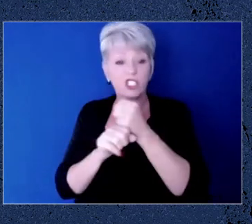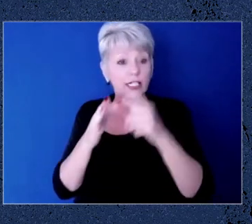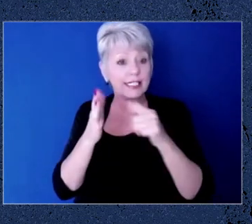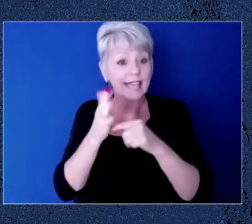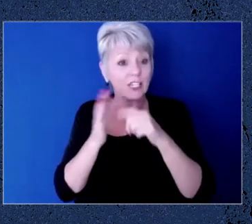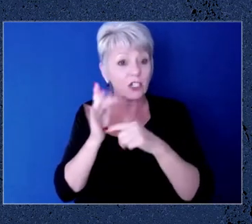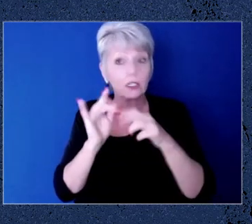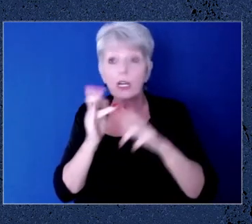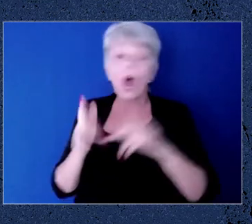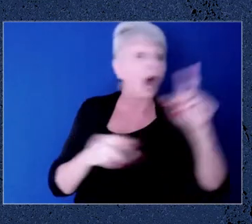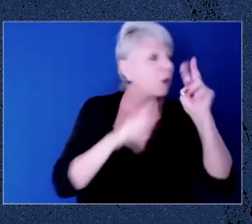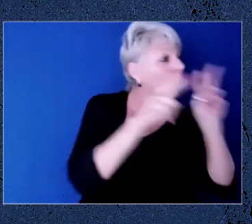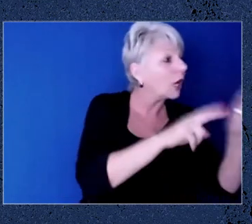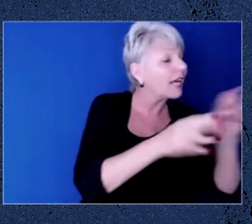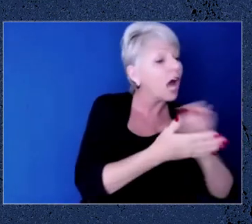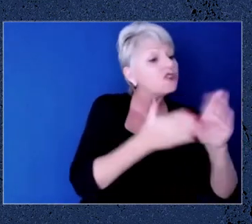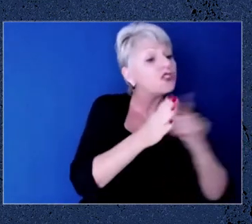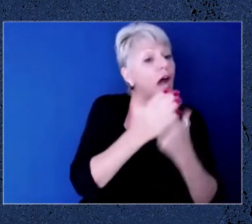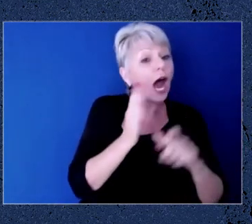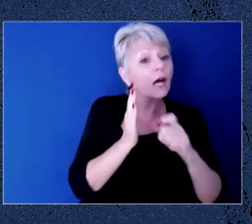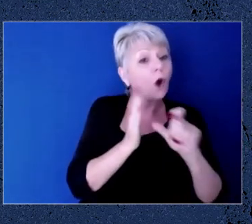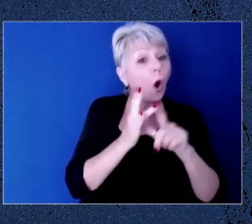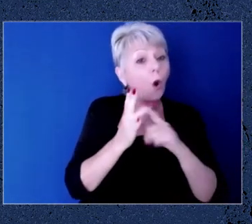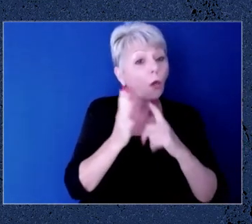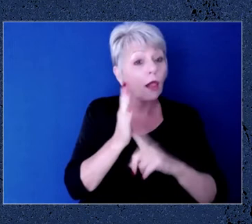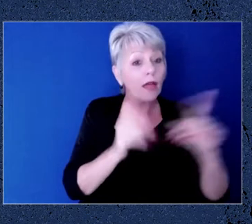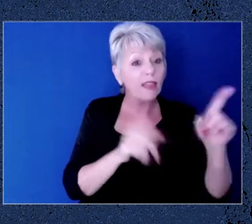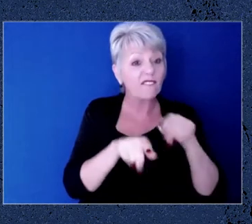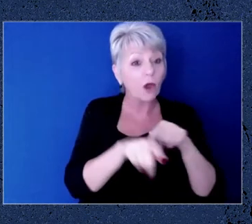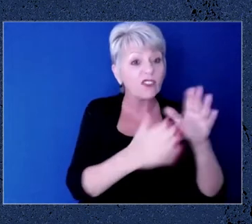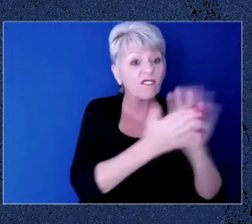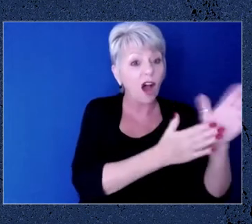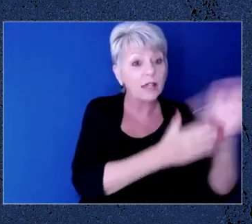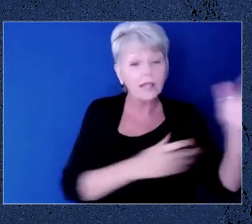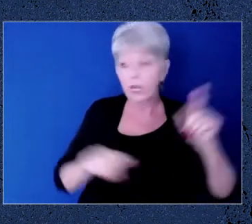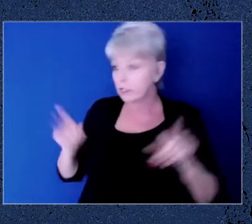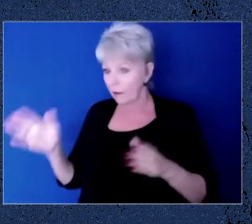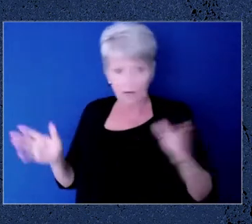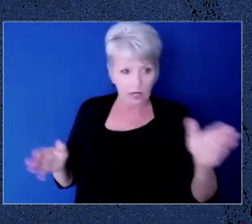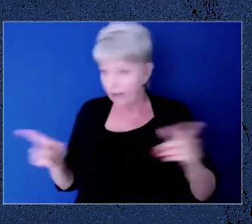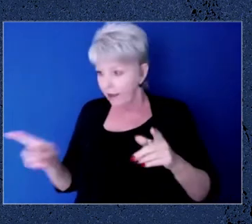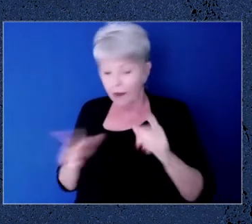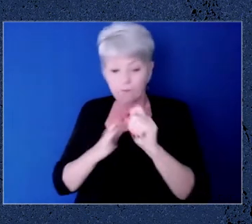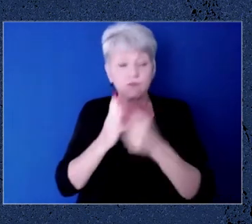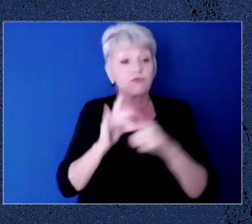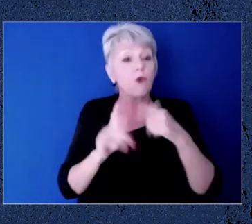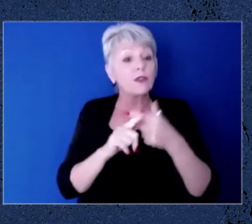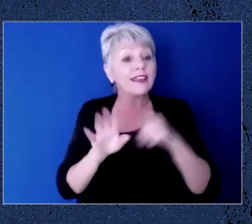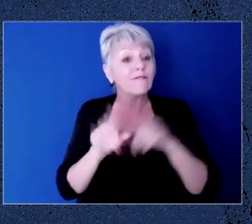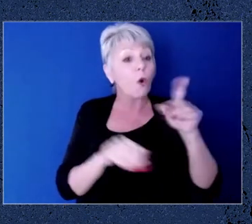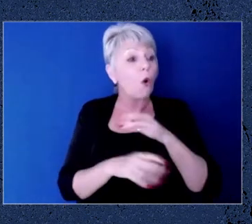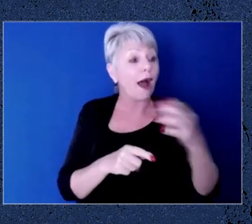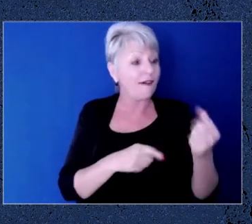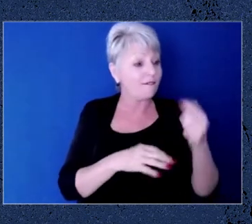So they're two of the main, what we call proxies. You said we have a proxy vote, you're voting for someone else. So there's a proxy for vegetation and a proxy